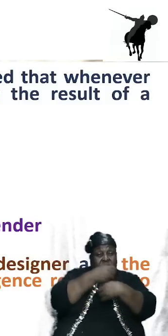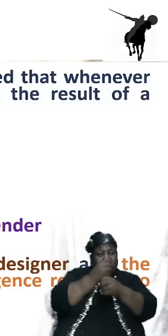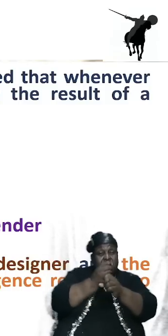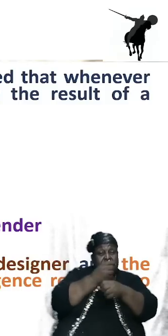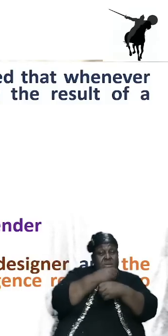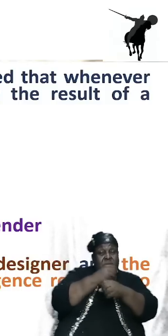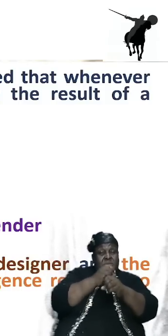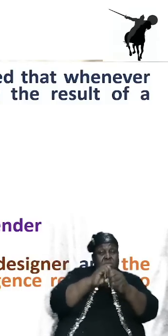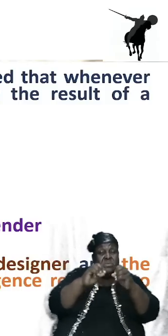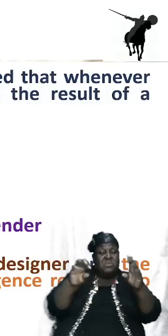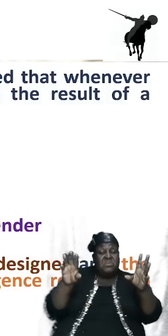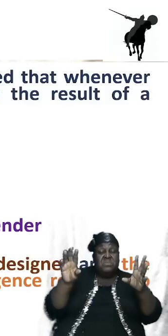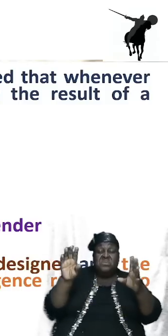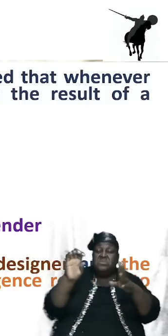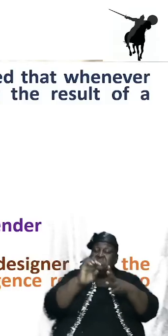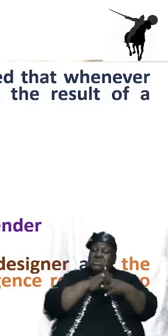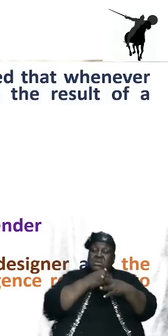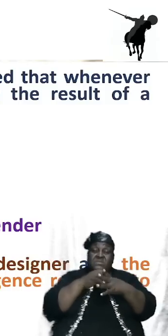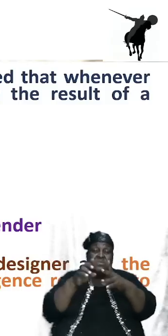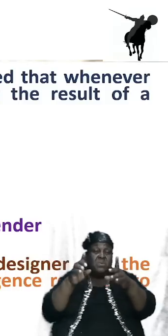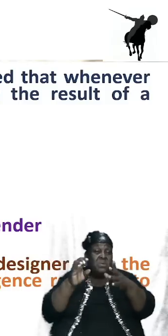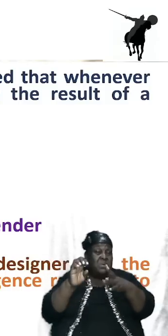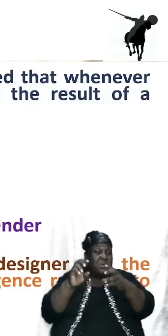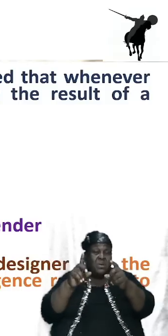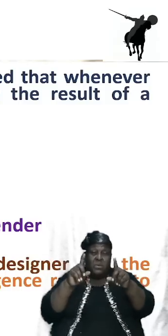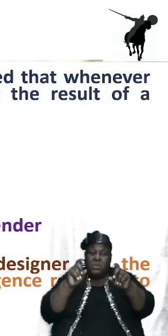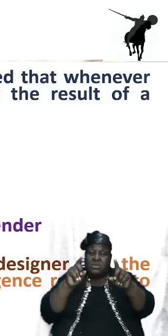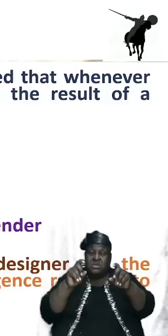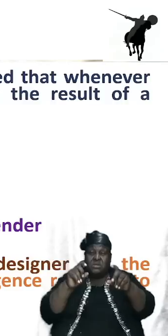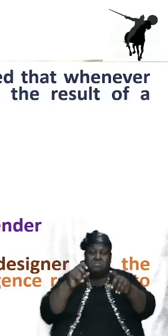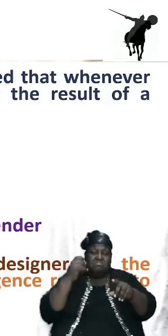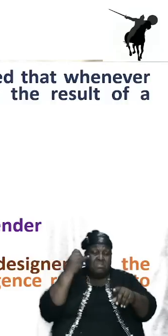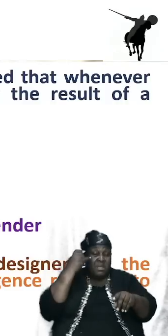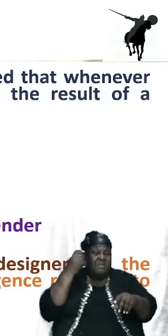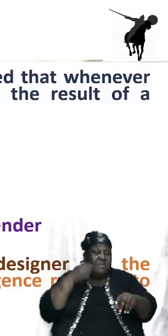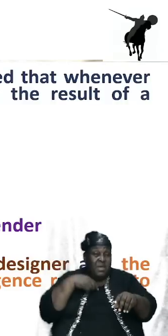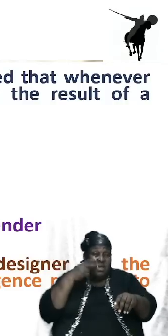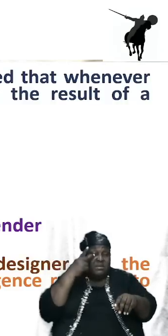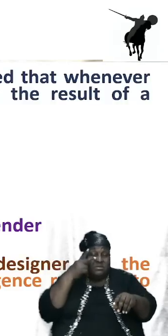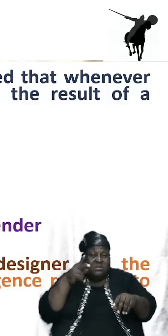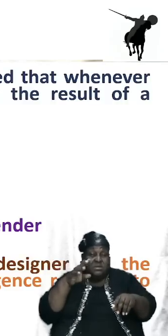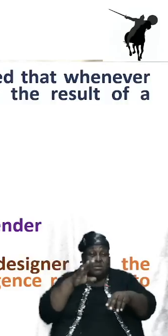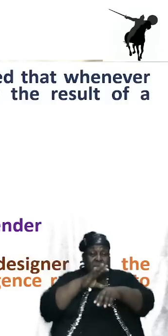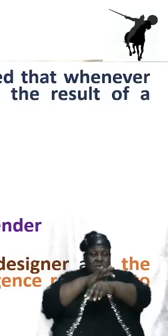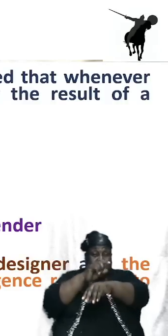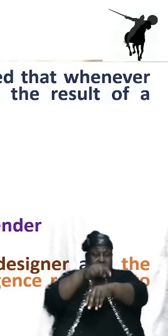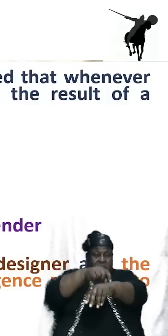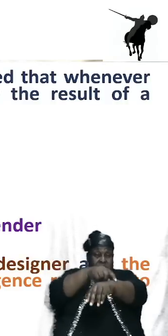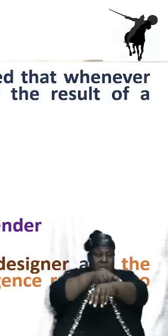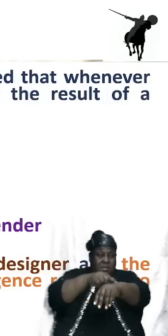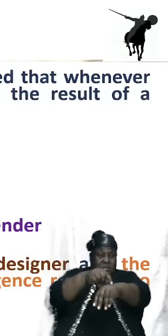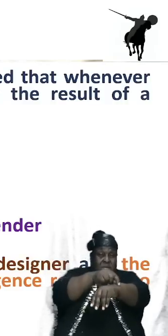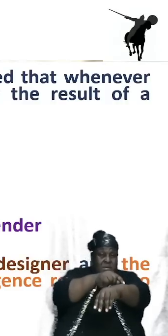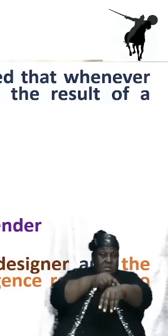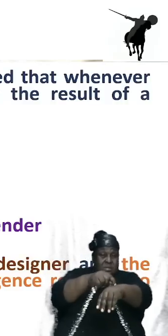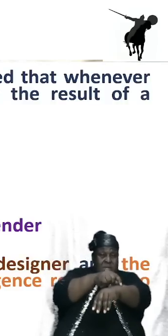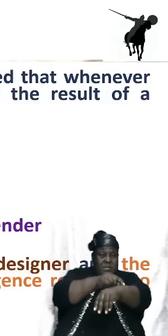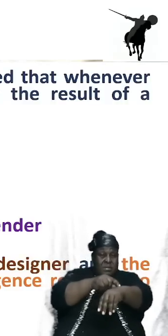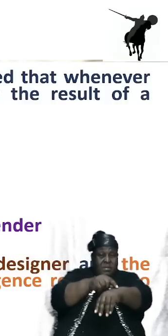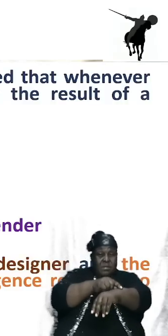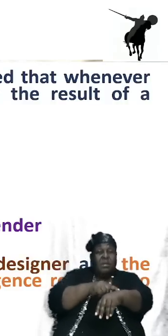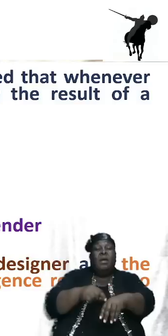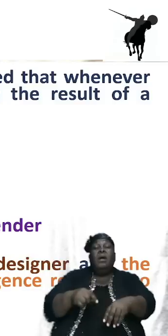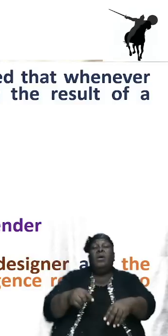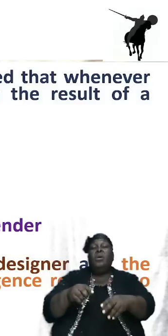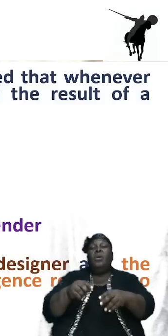Sometimes we don't even question it. For example, if I see a watch, I don't assume that a hurricane came and blew and